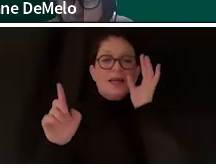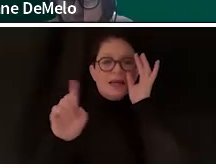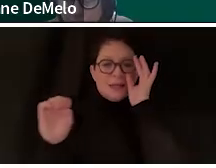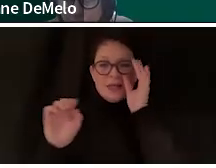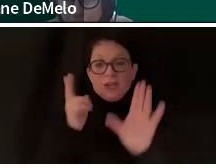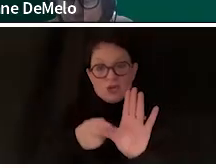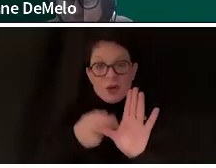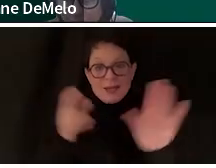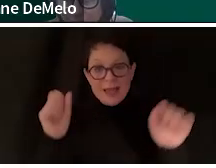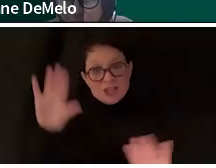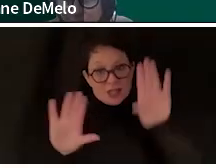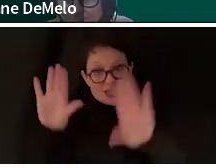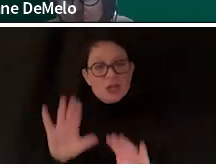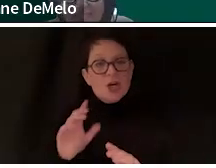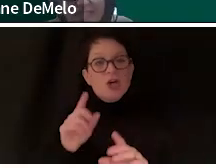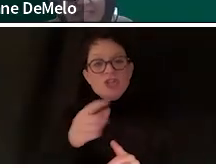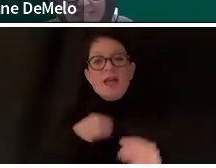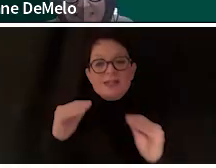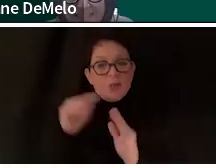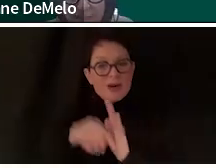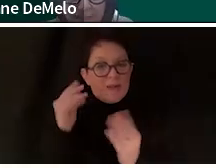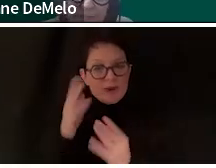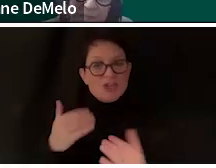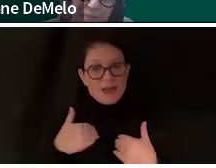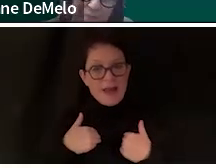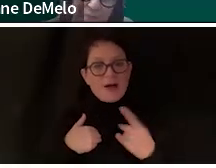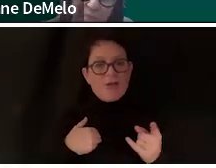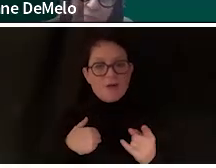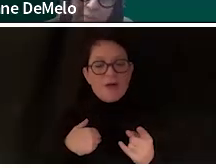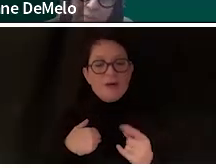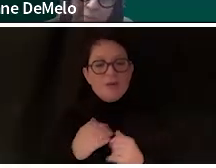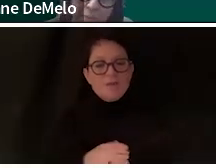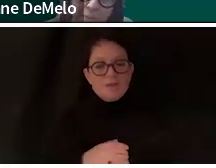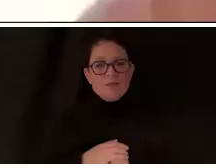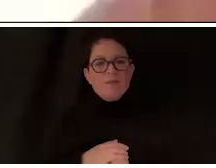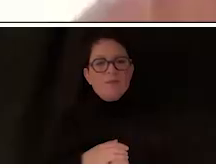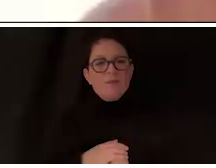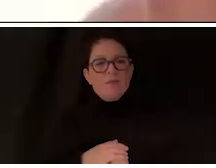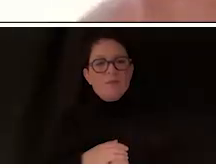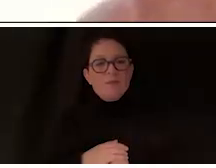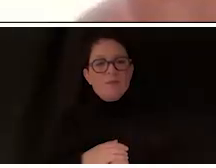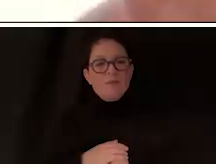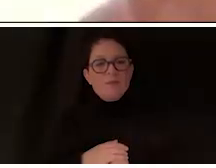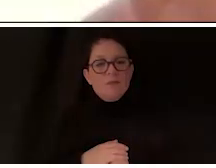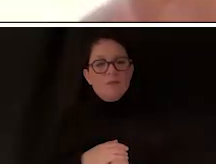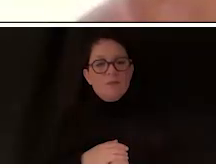can jump in because she probably does have more information about that from perspectives. So I